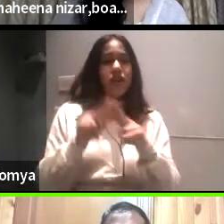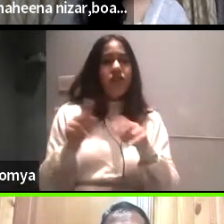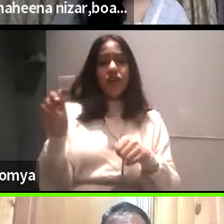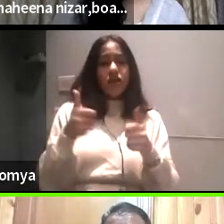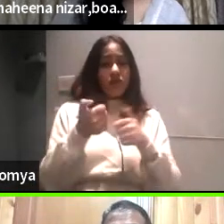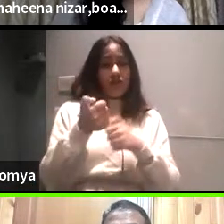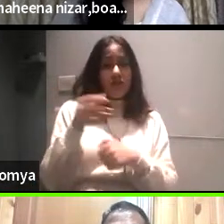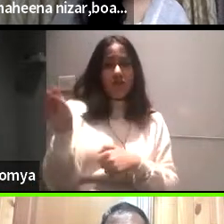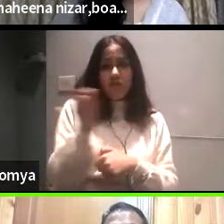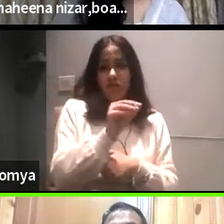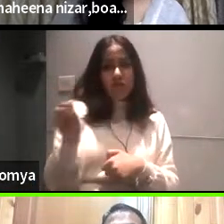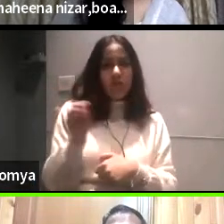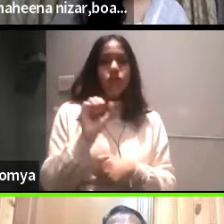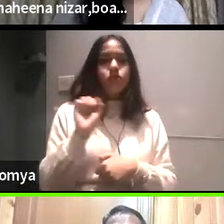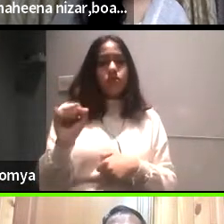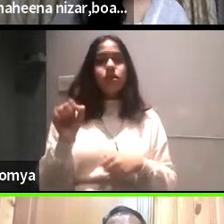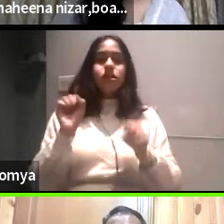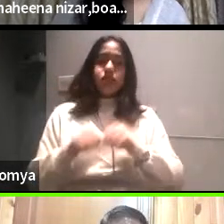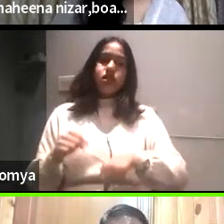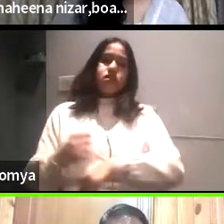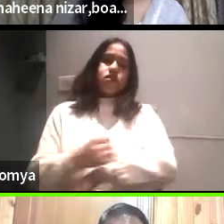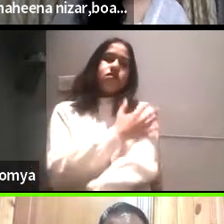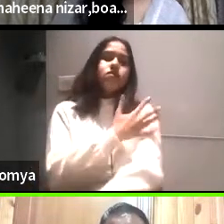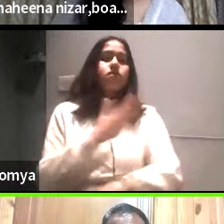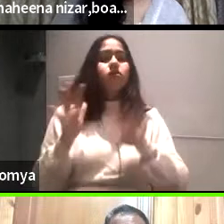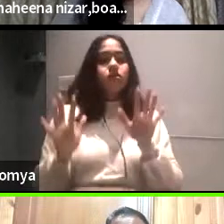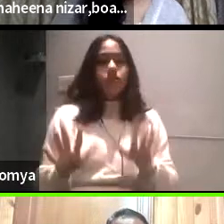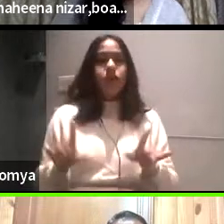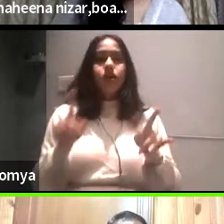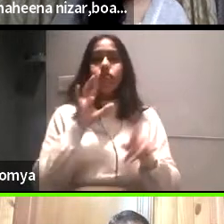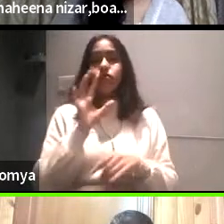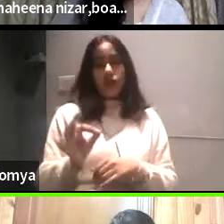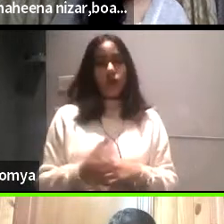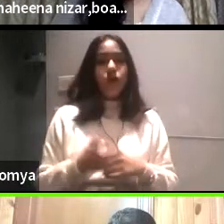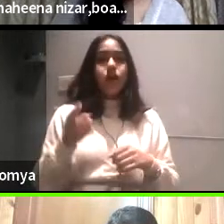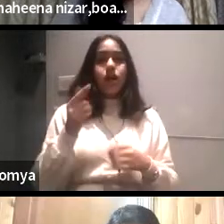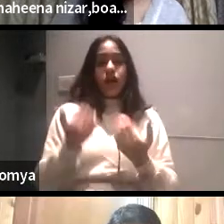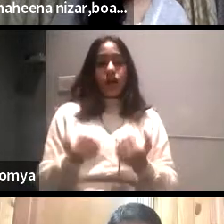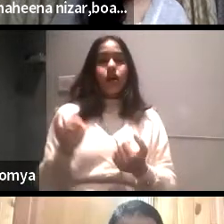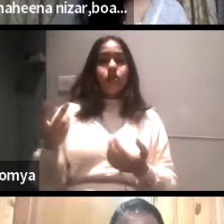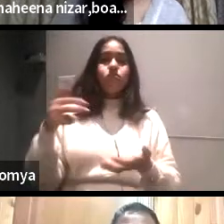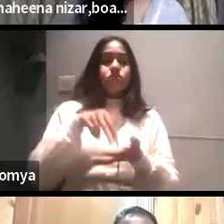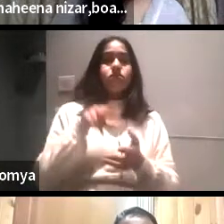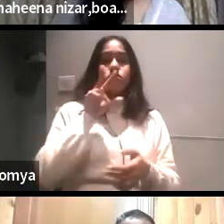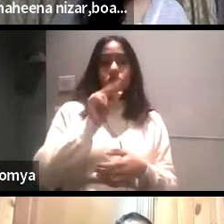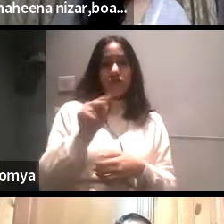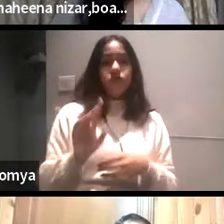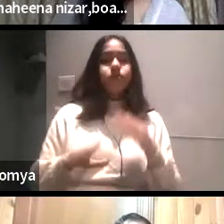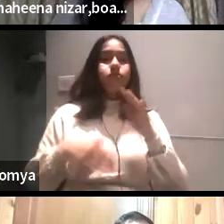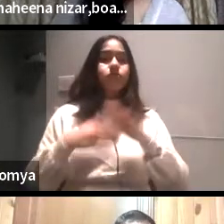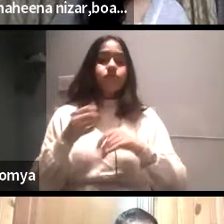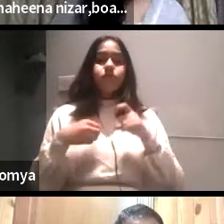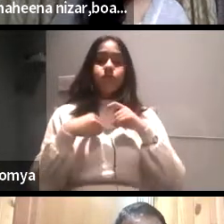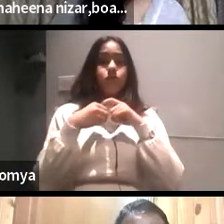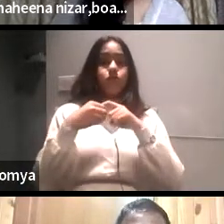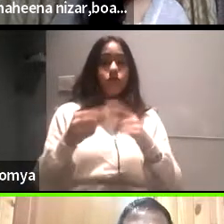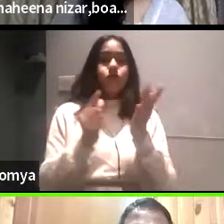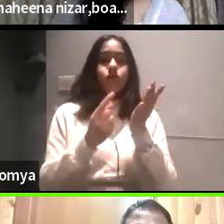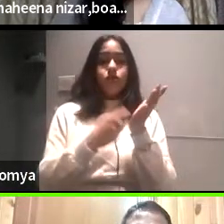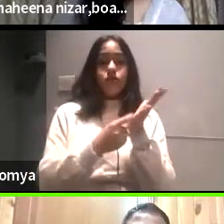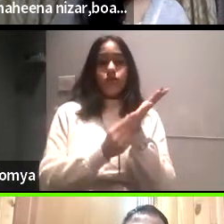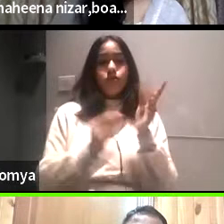this is very, very inspirational. Thank you, Kripan, for bringing this out. My next question is to